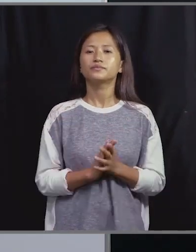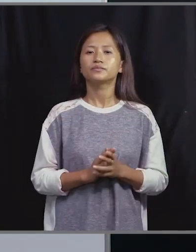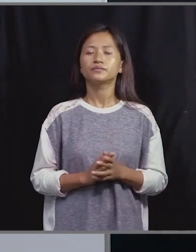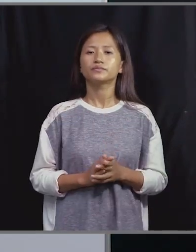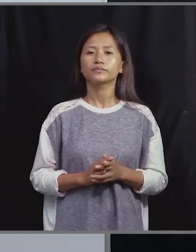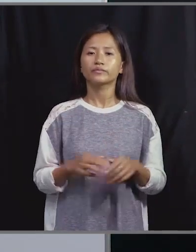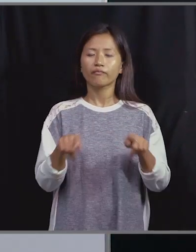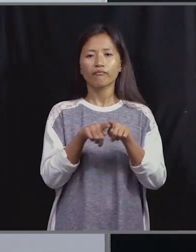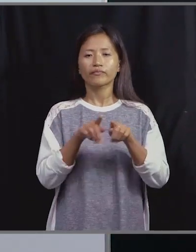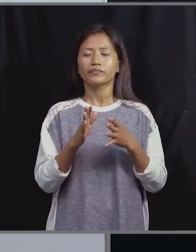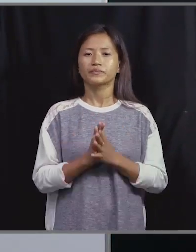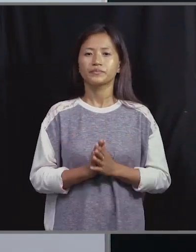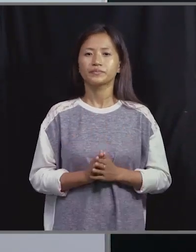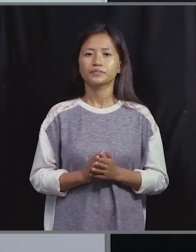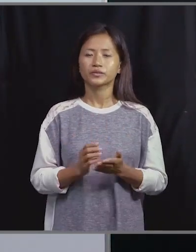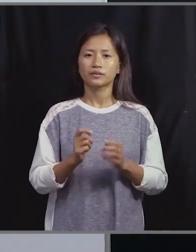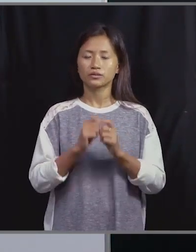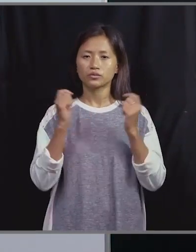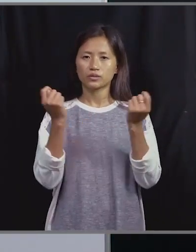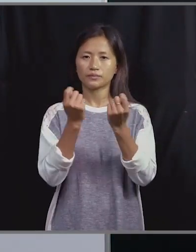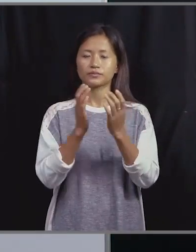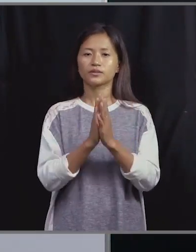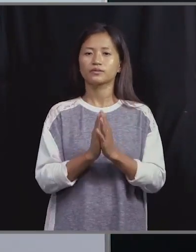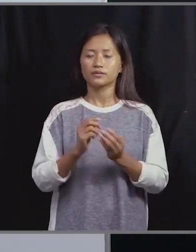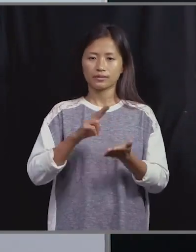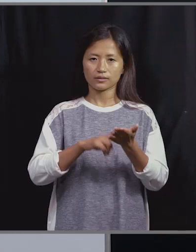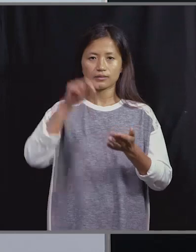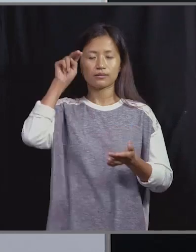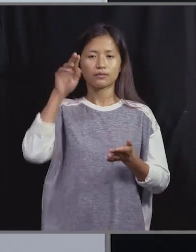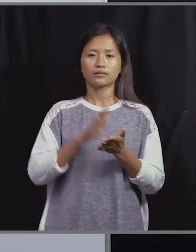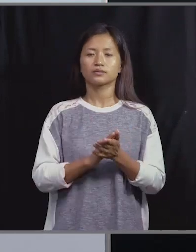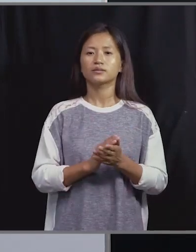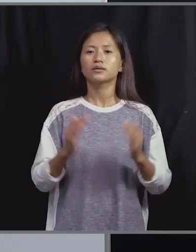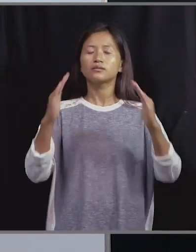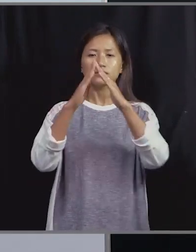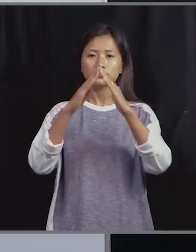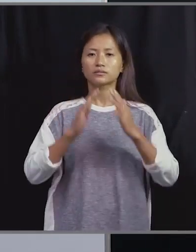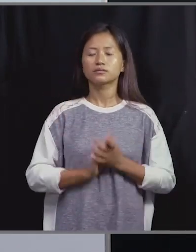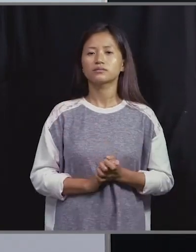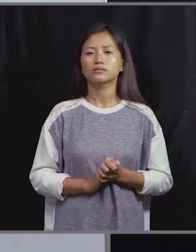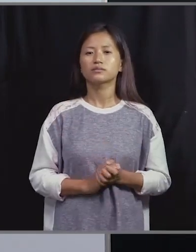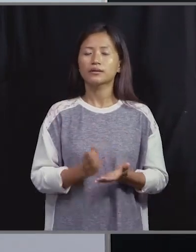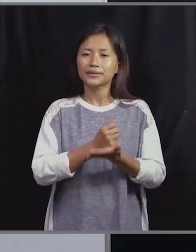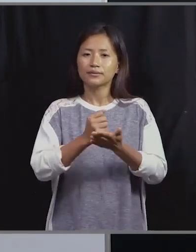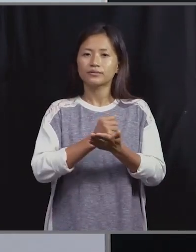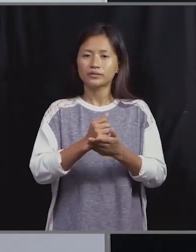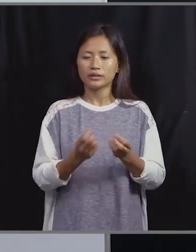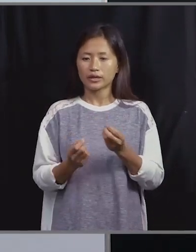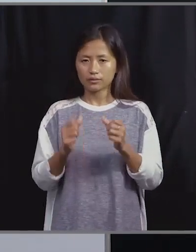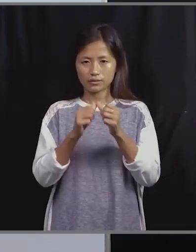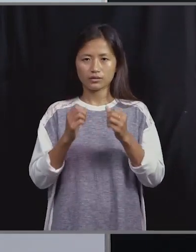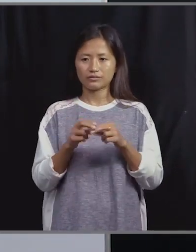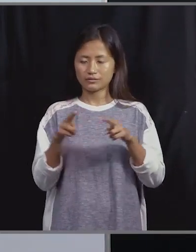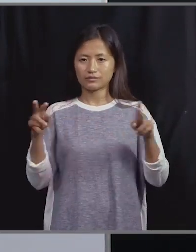like our own tribe, that is the Nagas, who settled on the hill and then they practice agriculture for